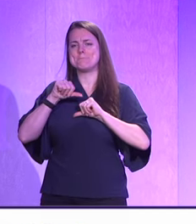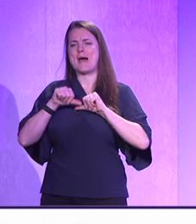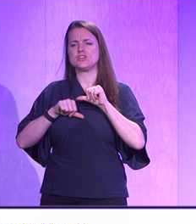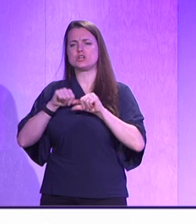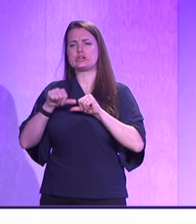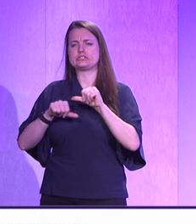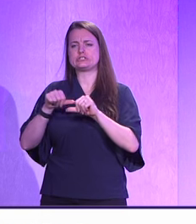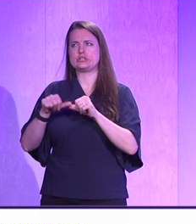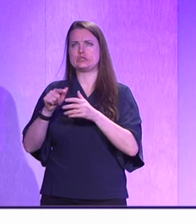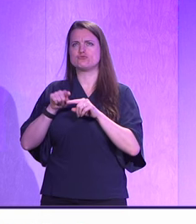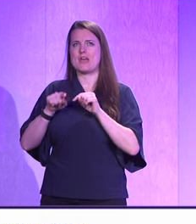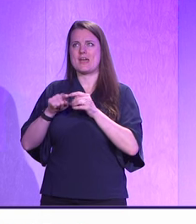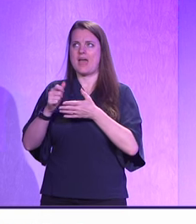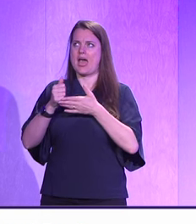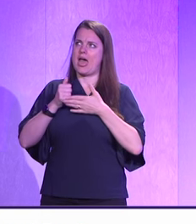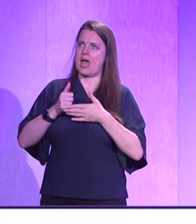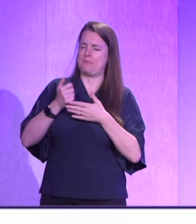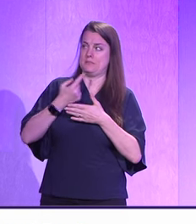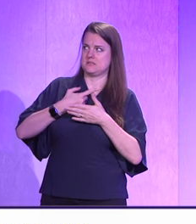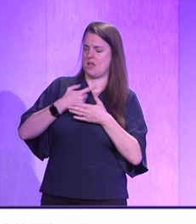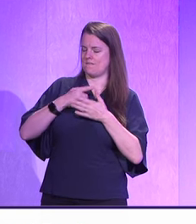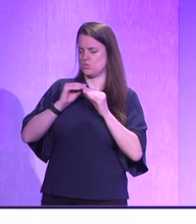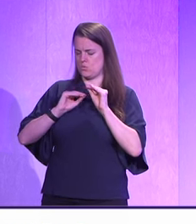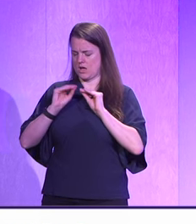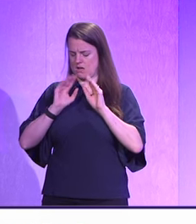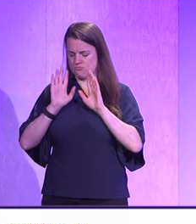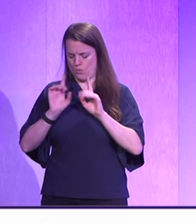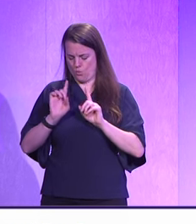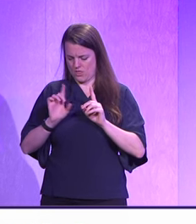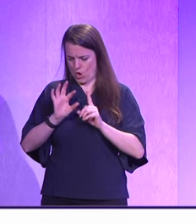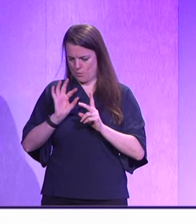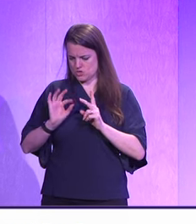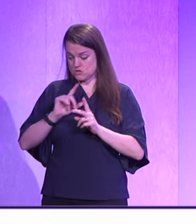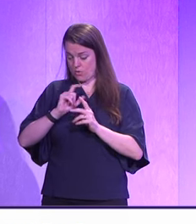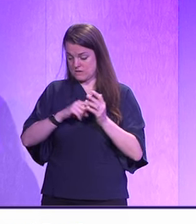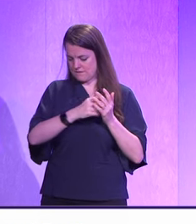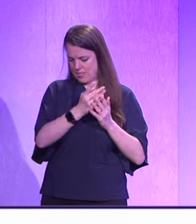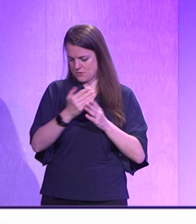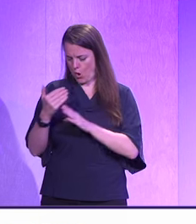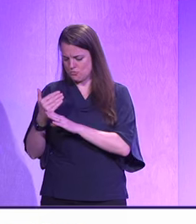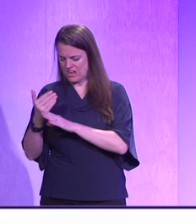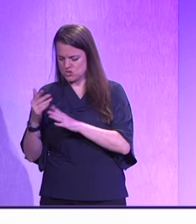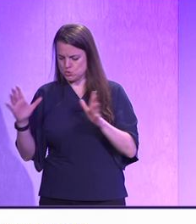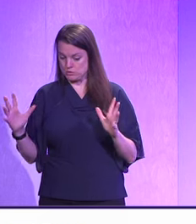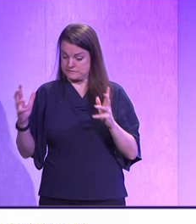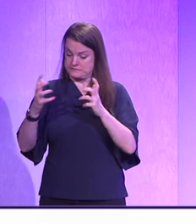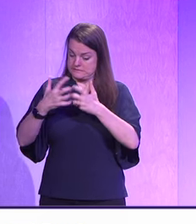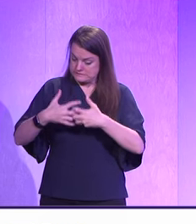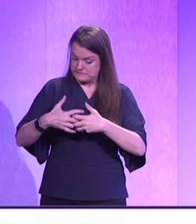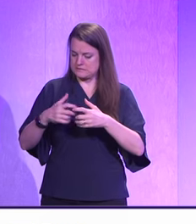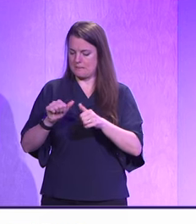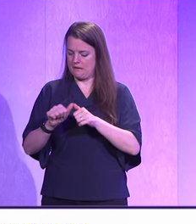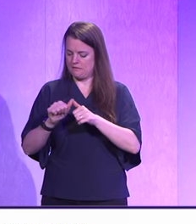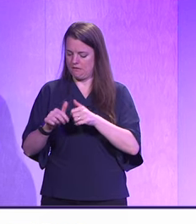try and help myself work through different options for development and operations working more effectively